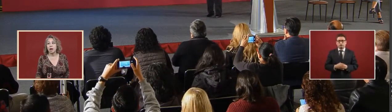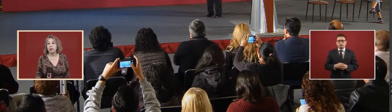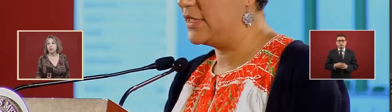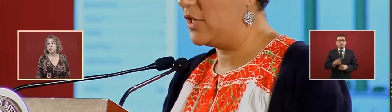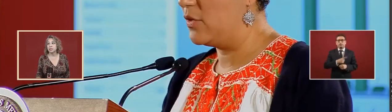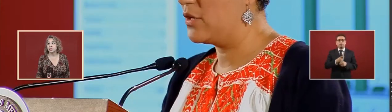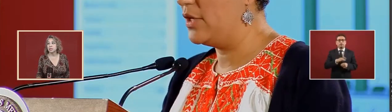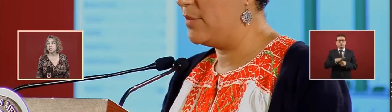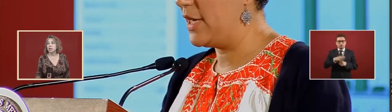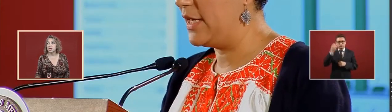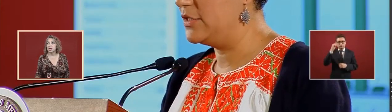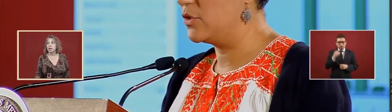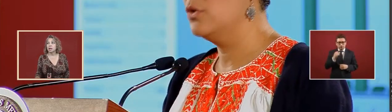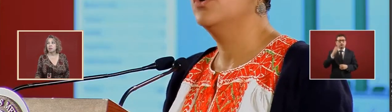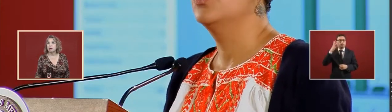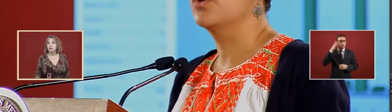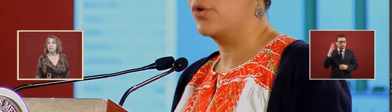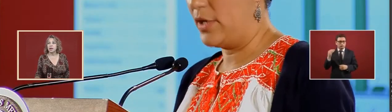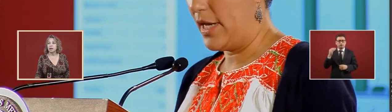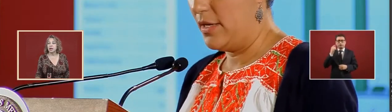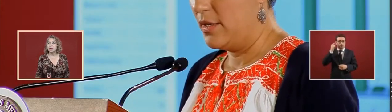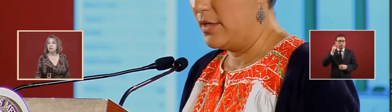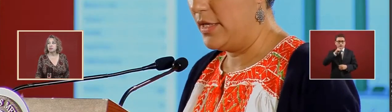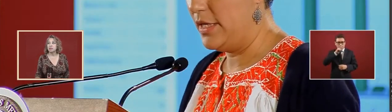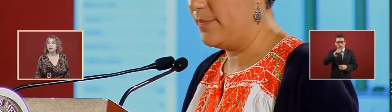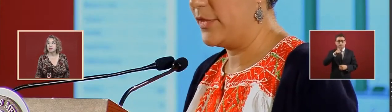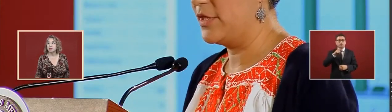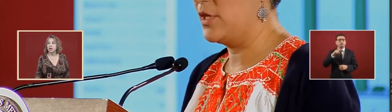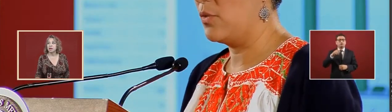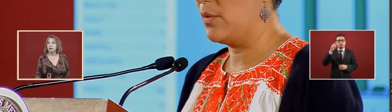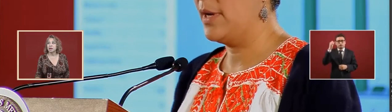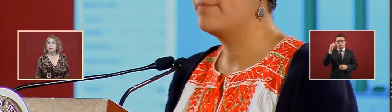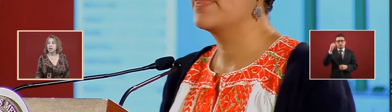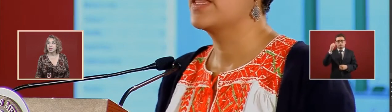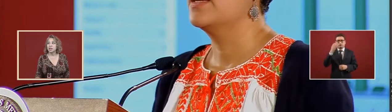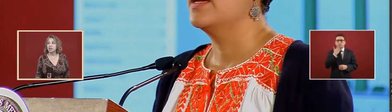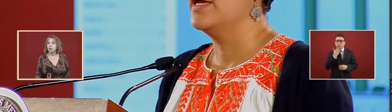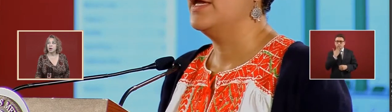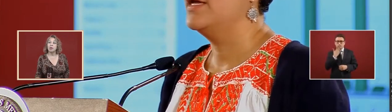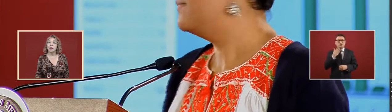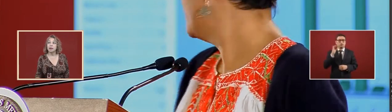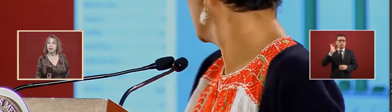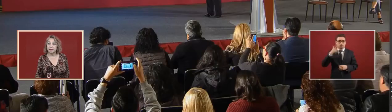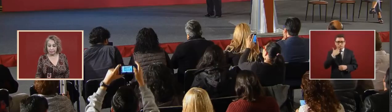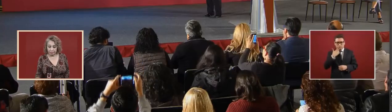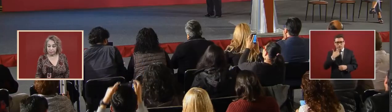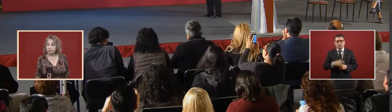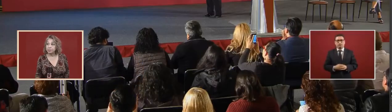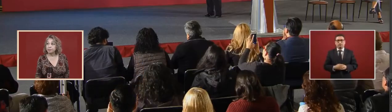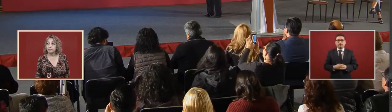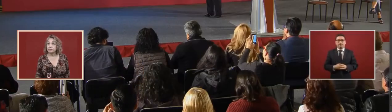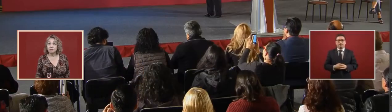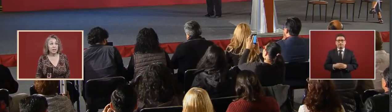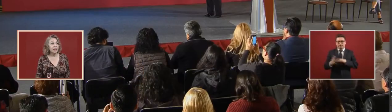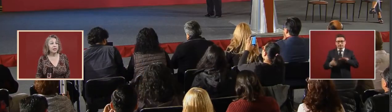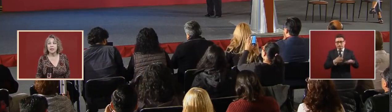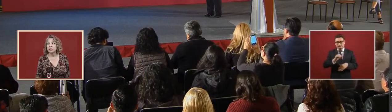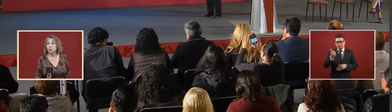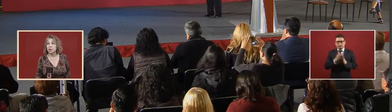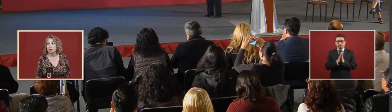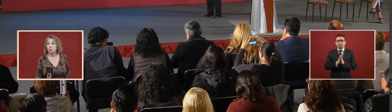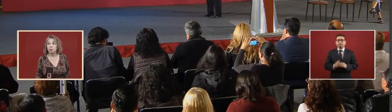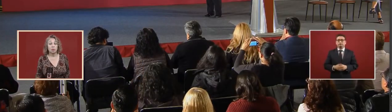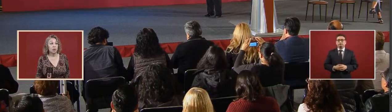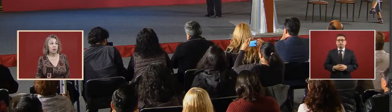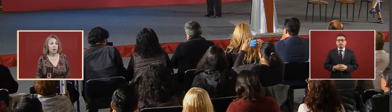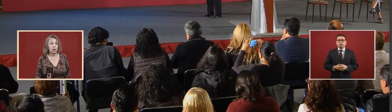671 bodies, Sinaloa, Colima, Jalisco, Colima, Sonora, Jalisco and Sonora, Chihuahua. And Chihuahua. La siguiente, por favor. And the next